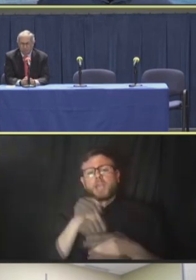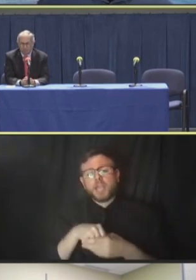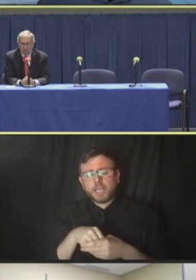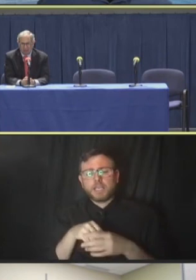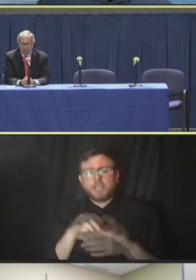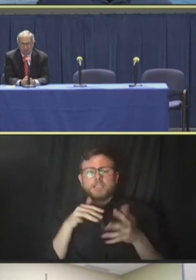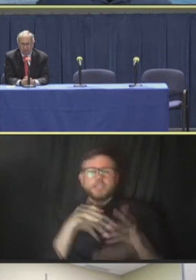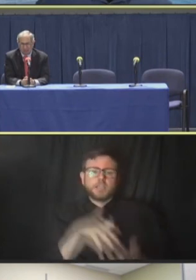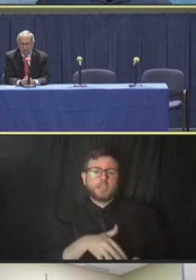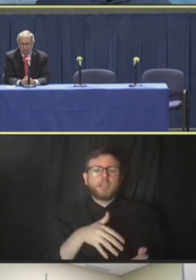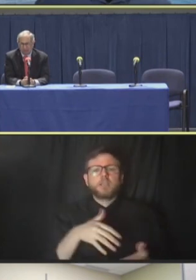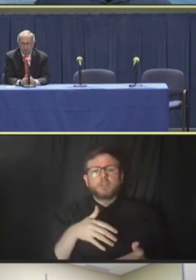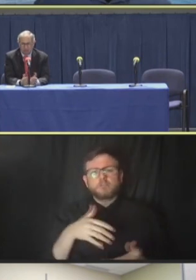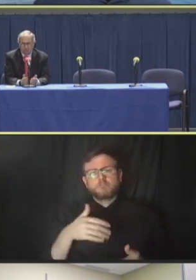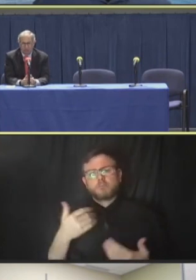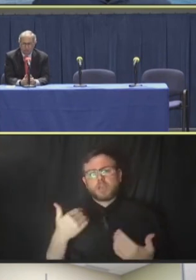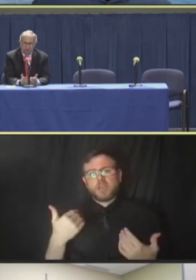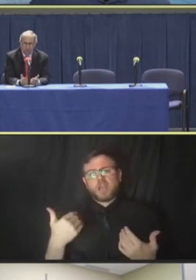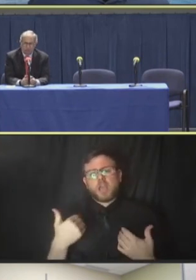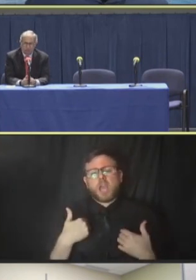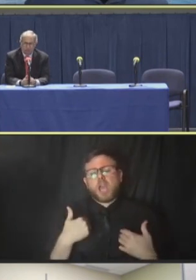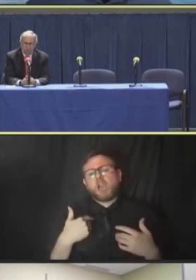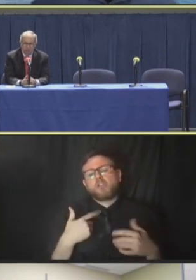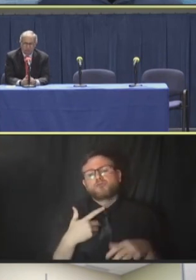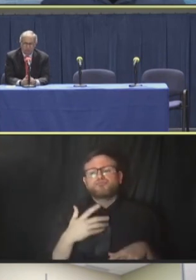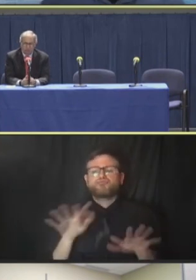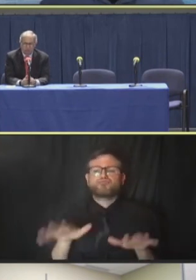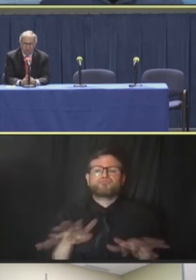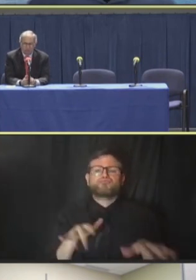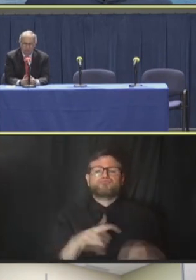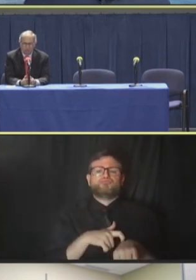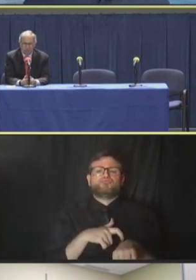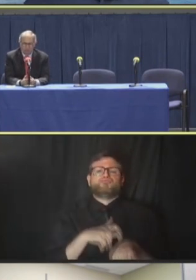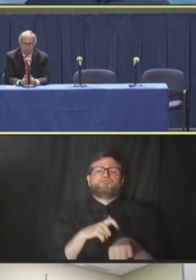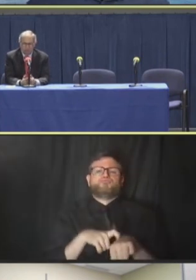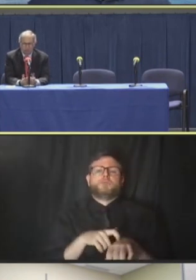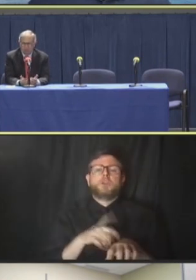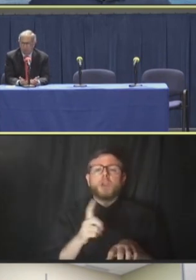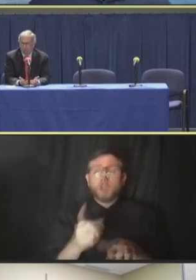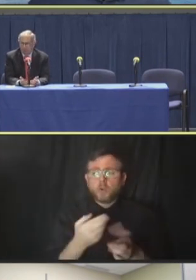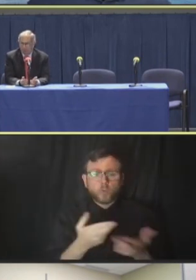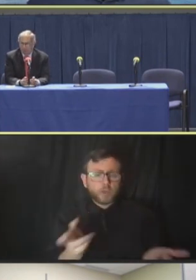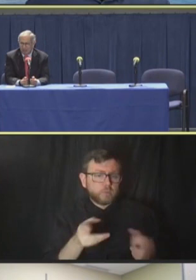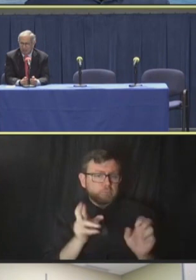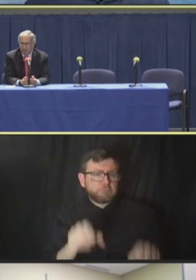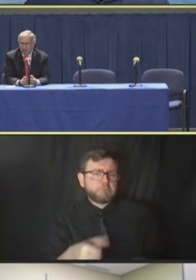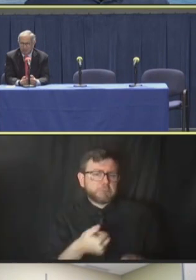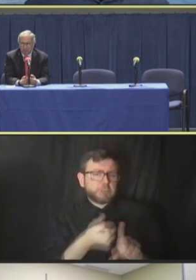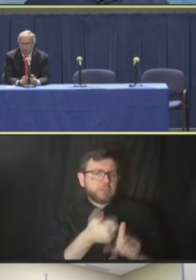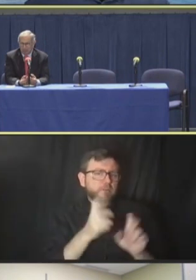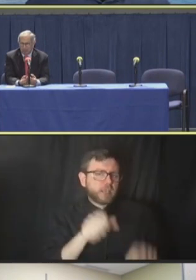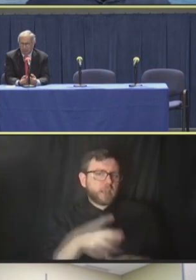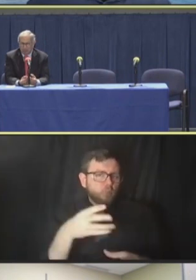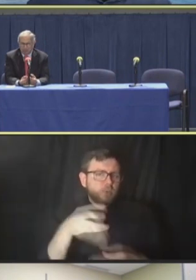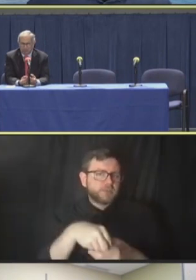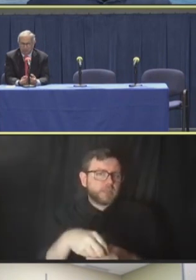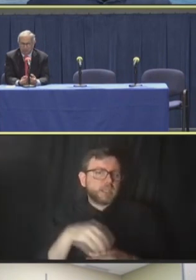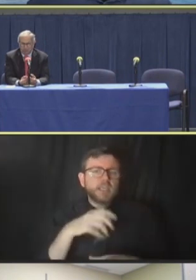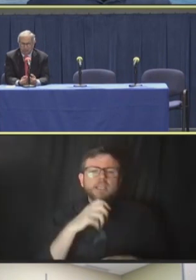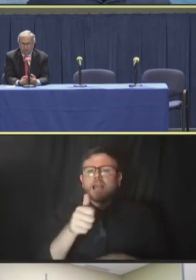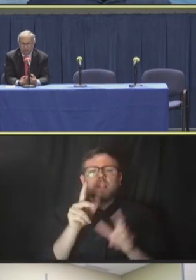that have the luxury of time and resources in order to participate. And they're not the people that